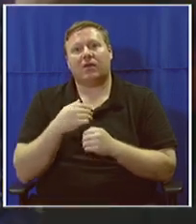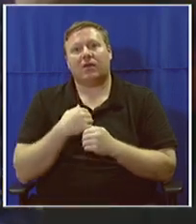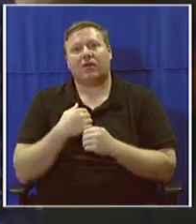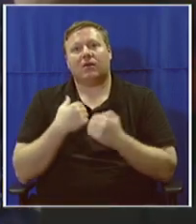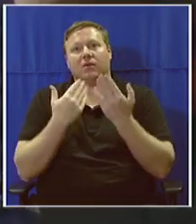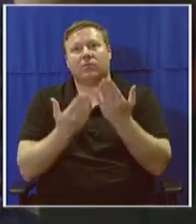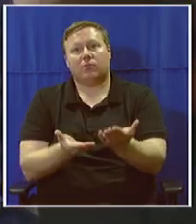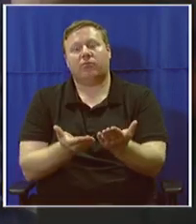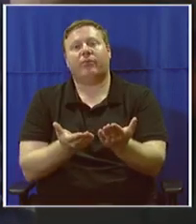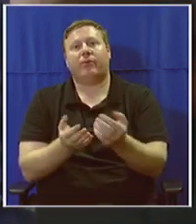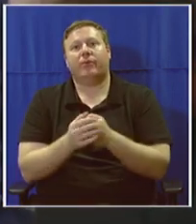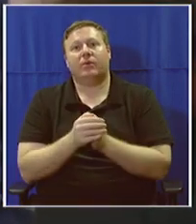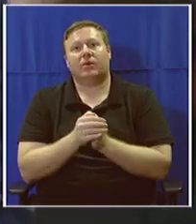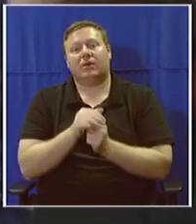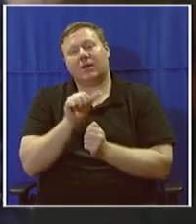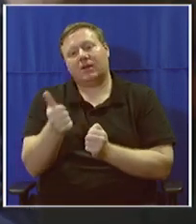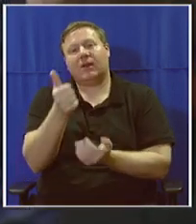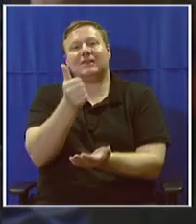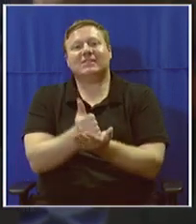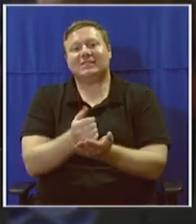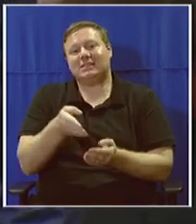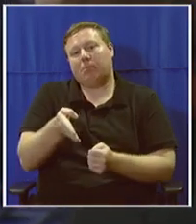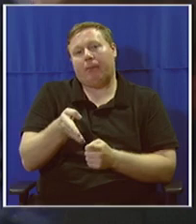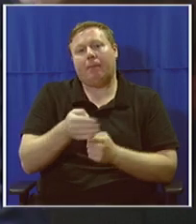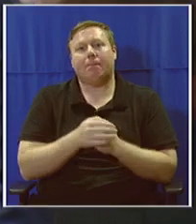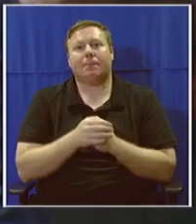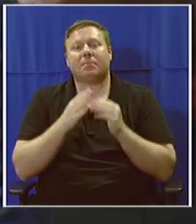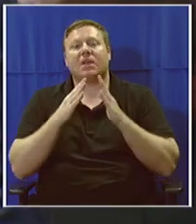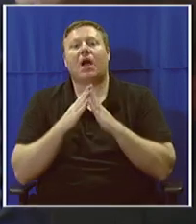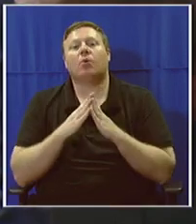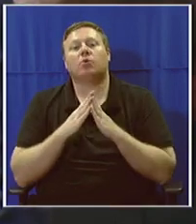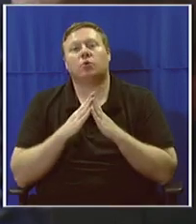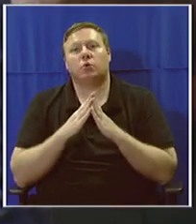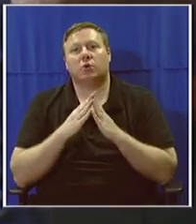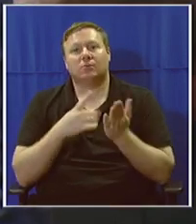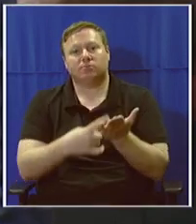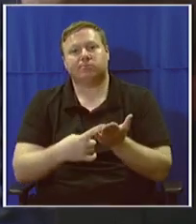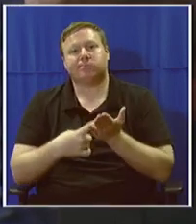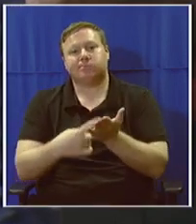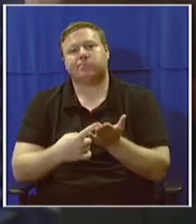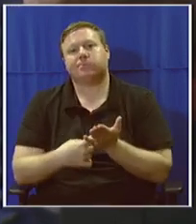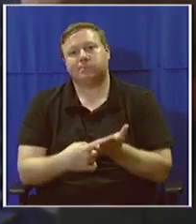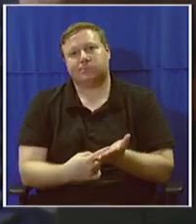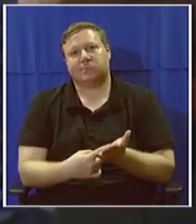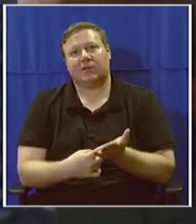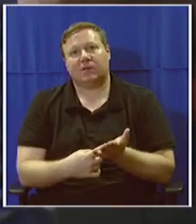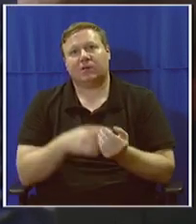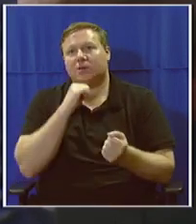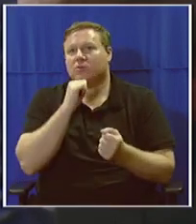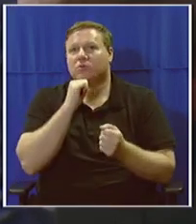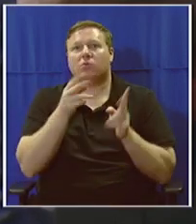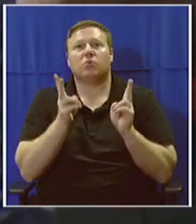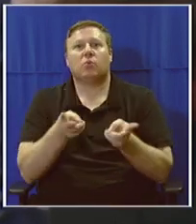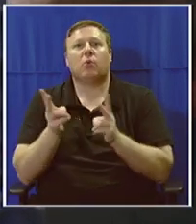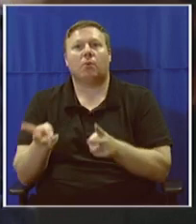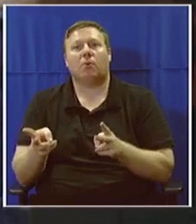I shall move at the next sitting that the House debates the irregular and